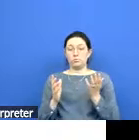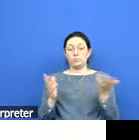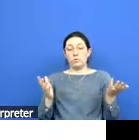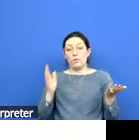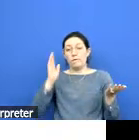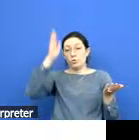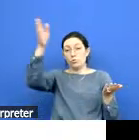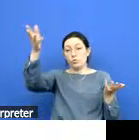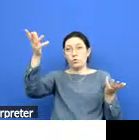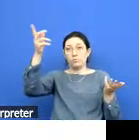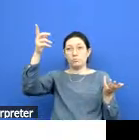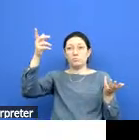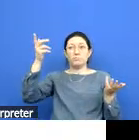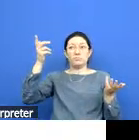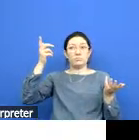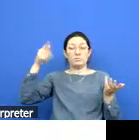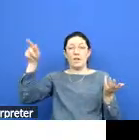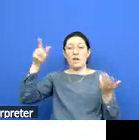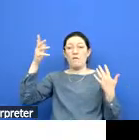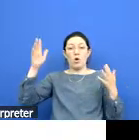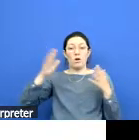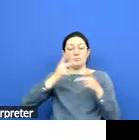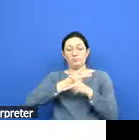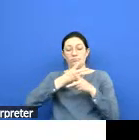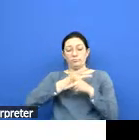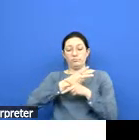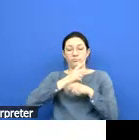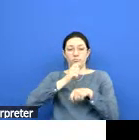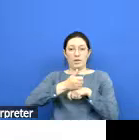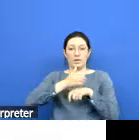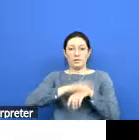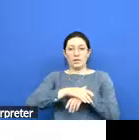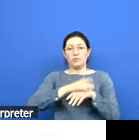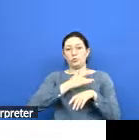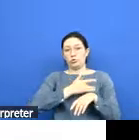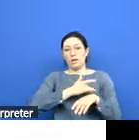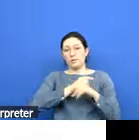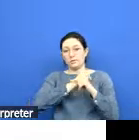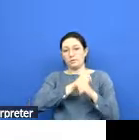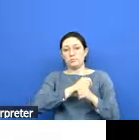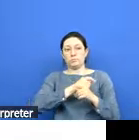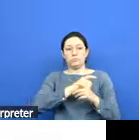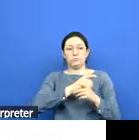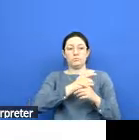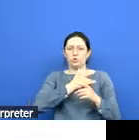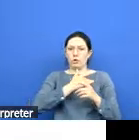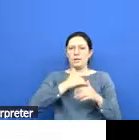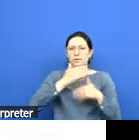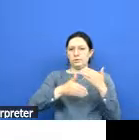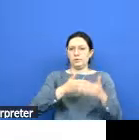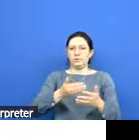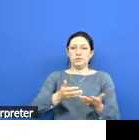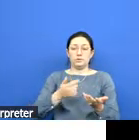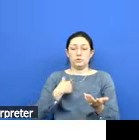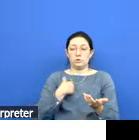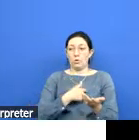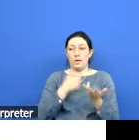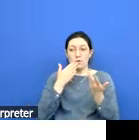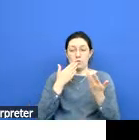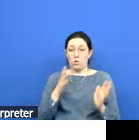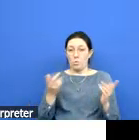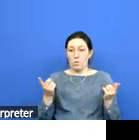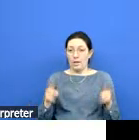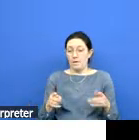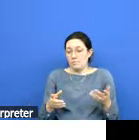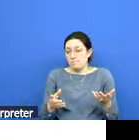future, they had basically done all these calculations based off of trends and stuff like that. You just never know what's going to come and